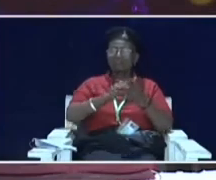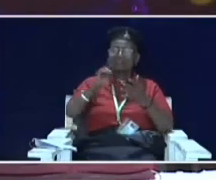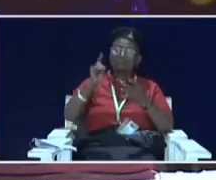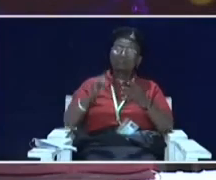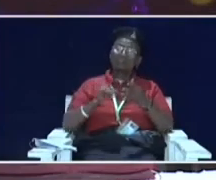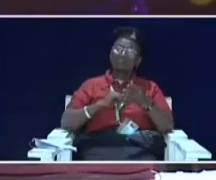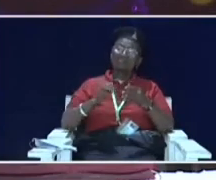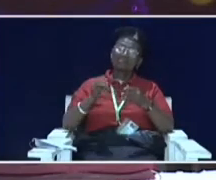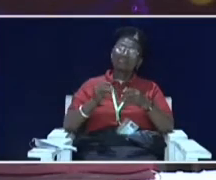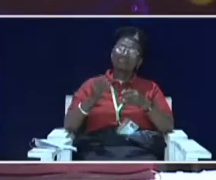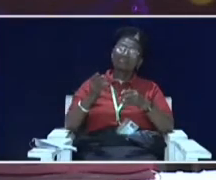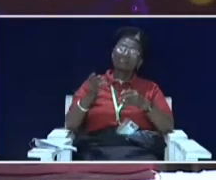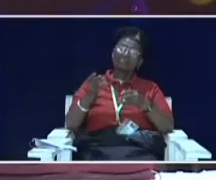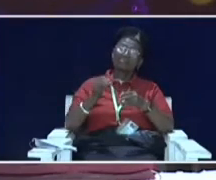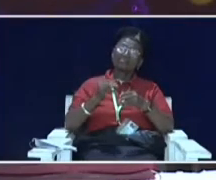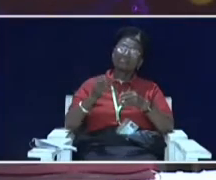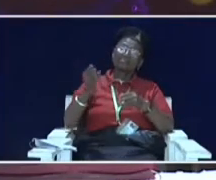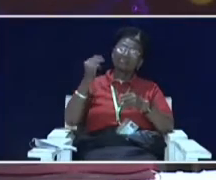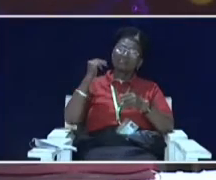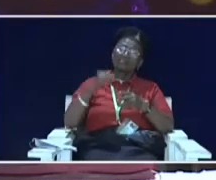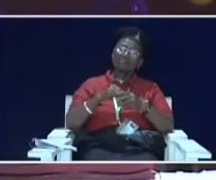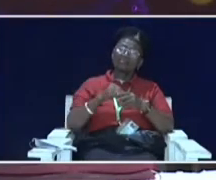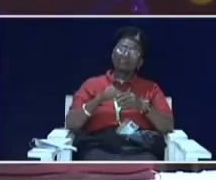I was in River State,